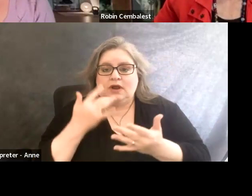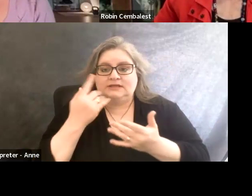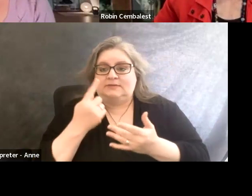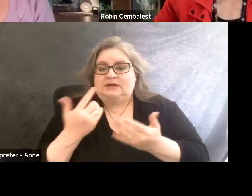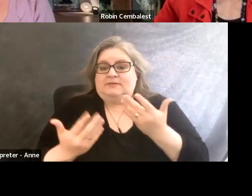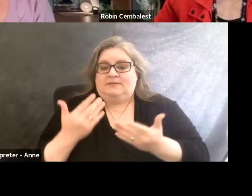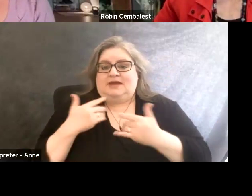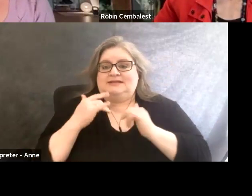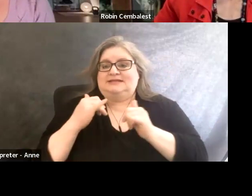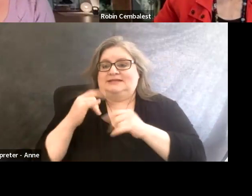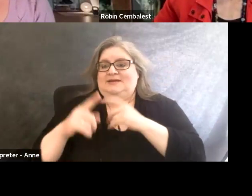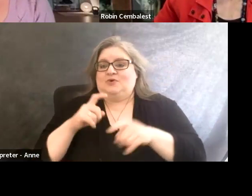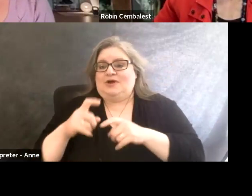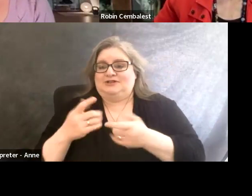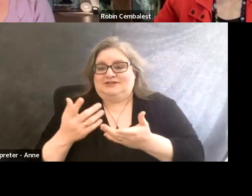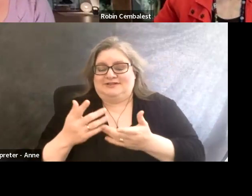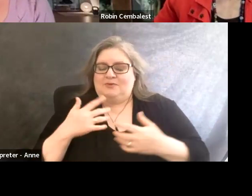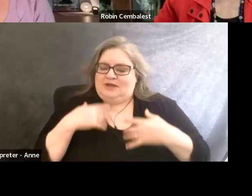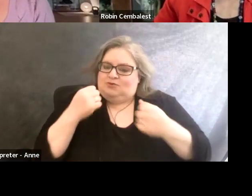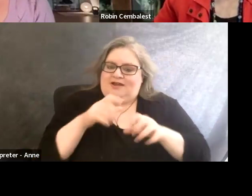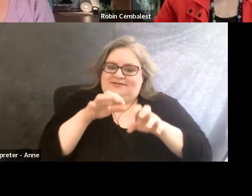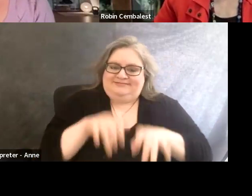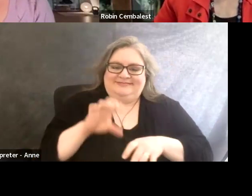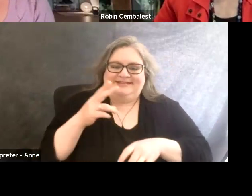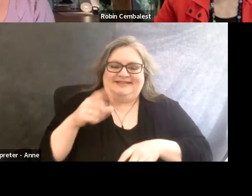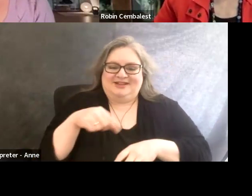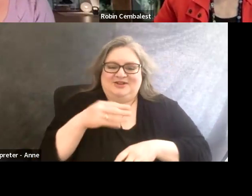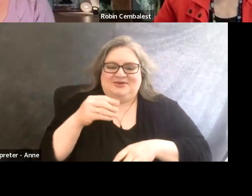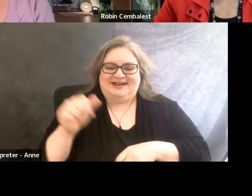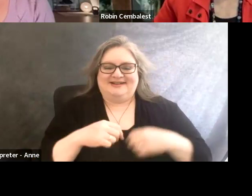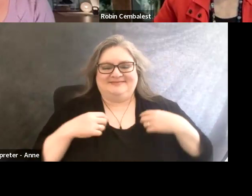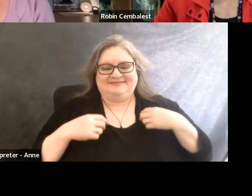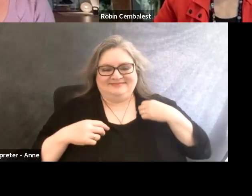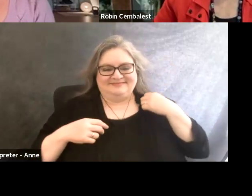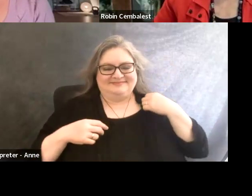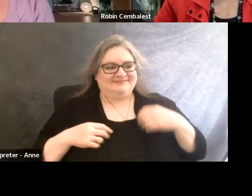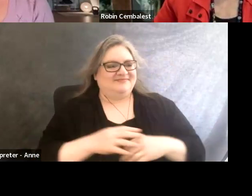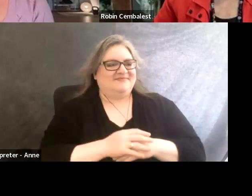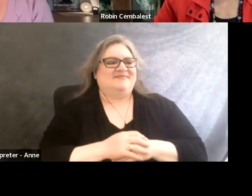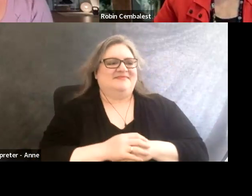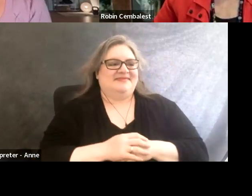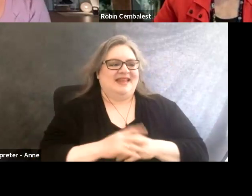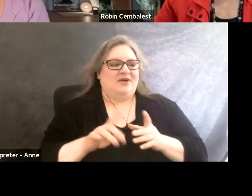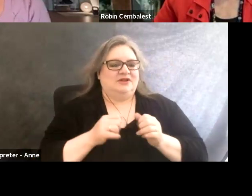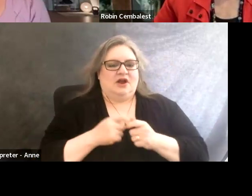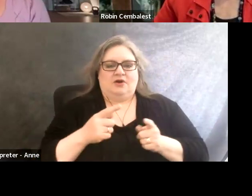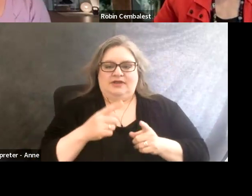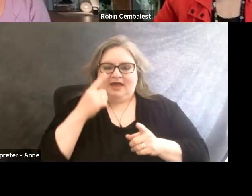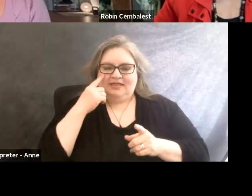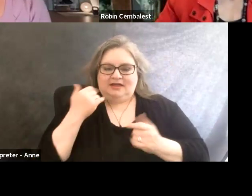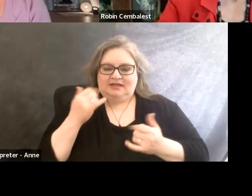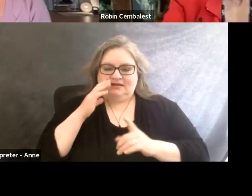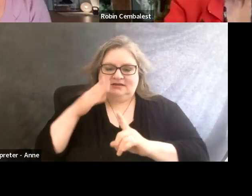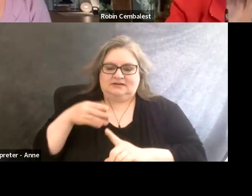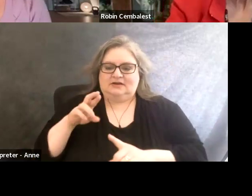question as you. So please be brave and put it in that Q&A. I'll start with one I see. I think this is directed towards you, Robin, but